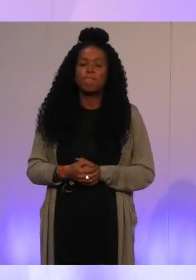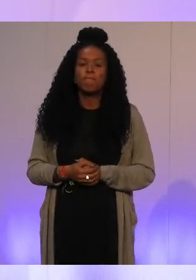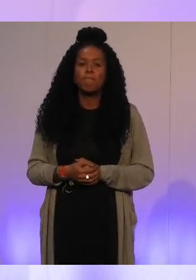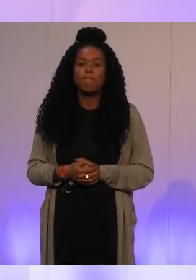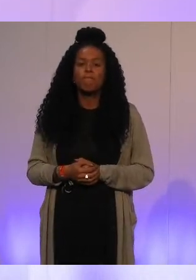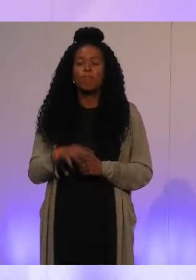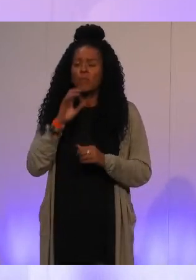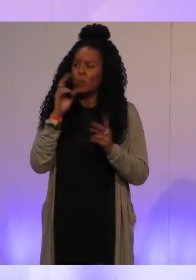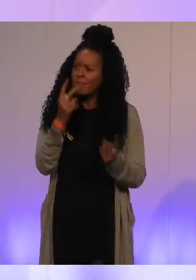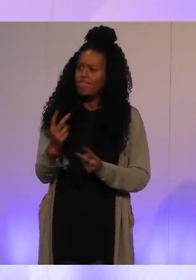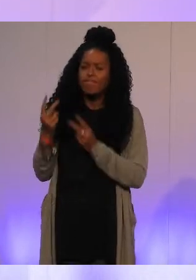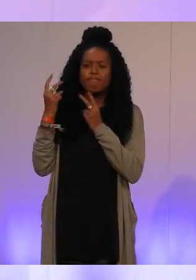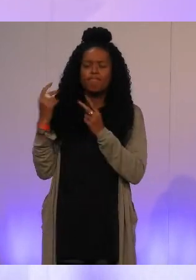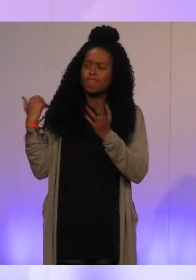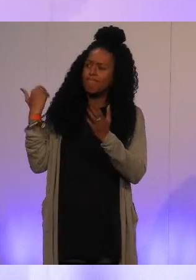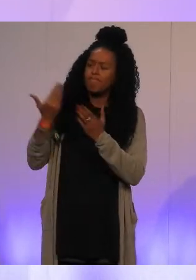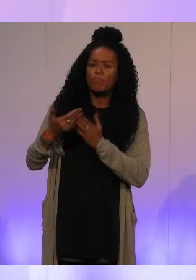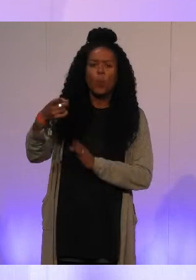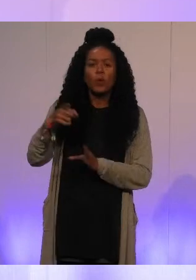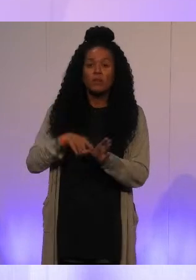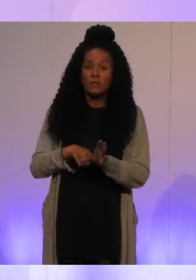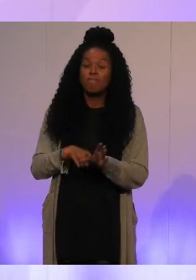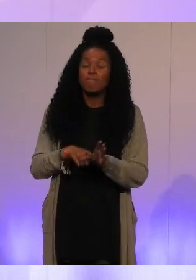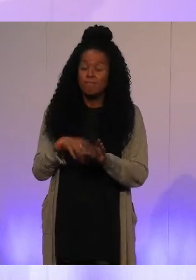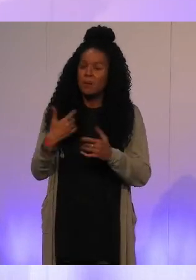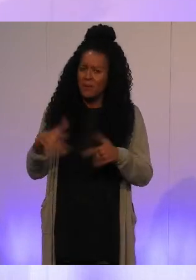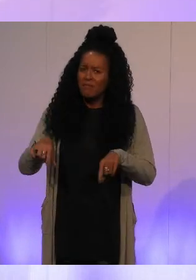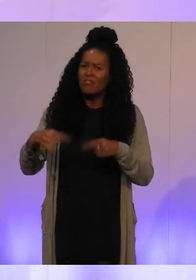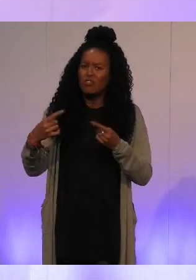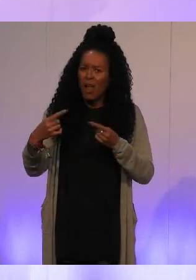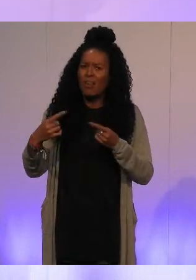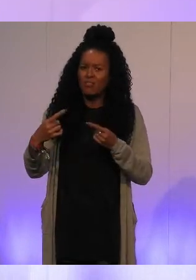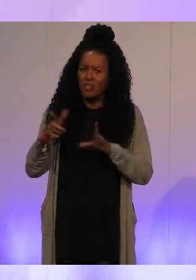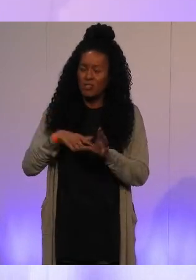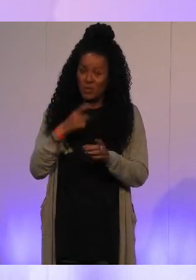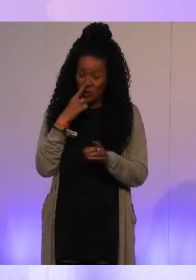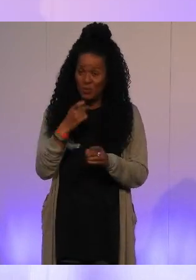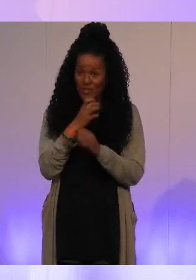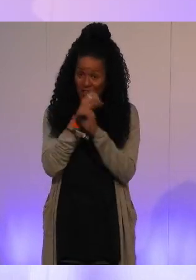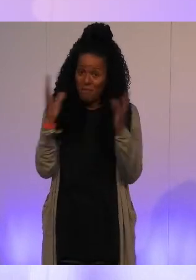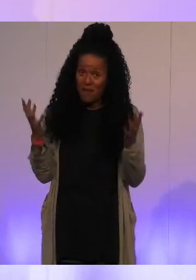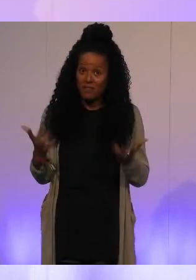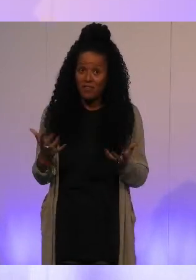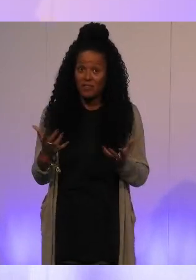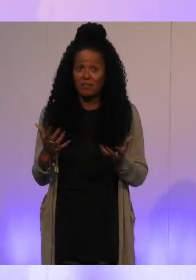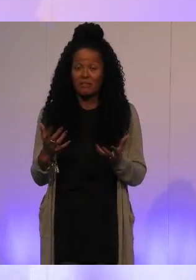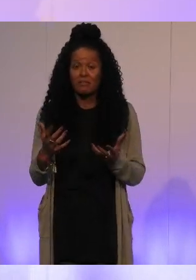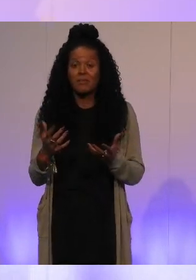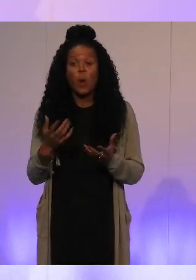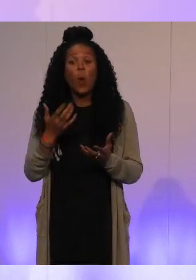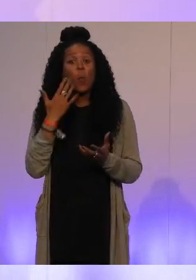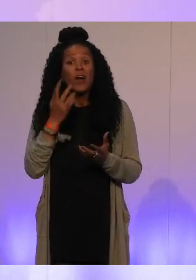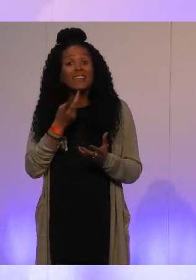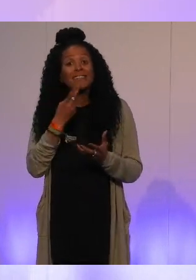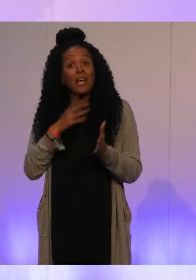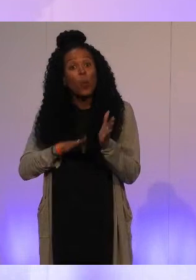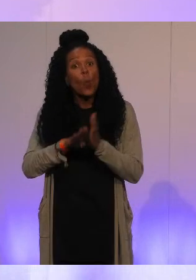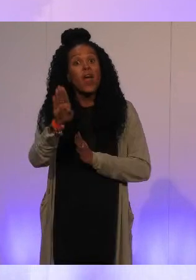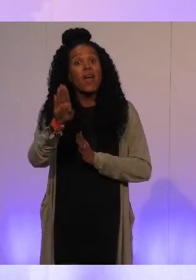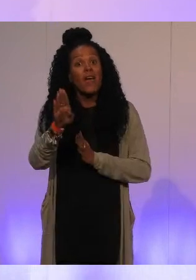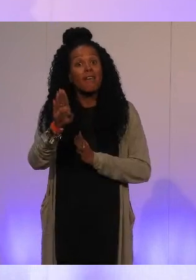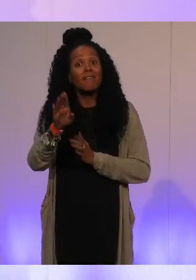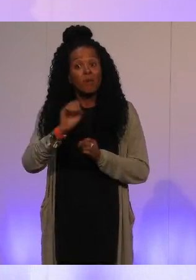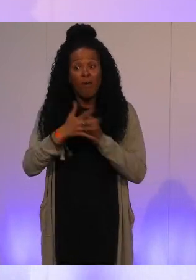be reflecting on the past year. It's been another challenging year, as you can imagine, particularly with the second wave of the virus